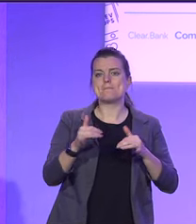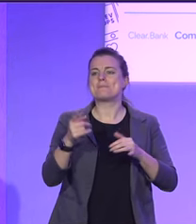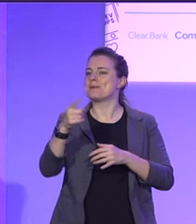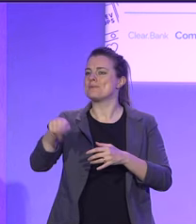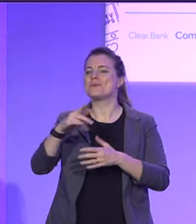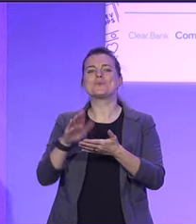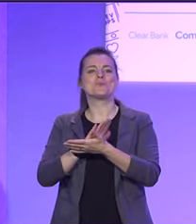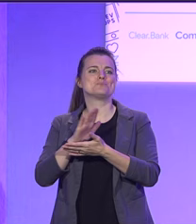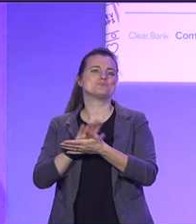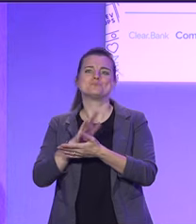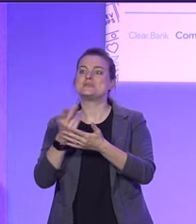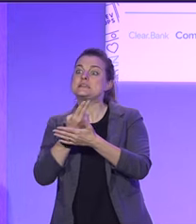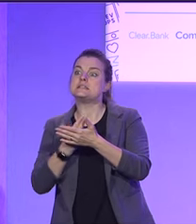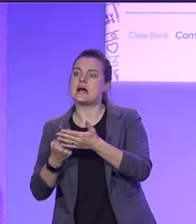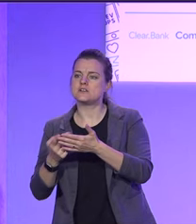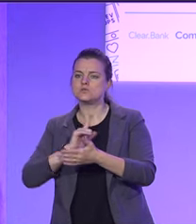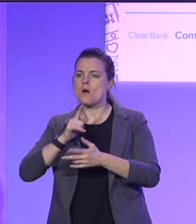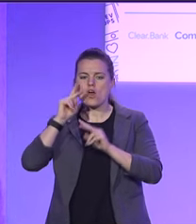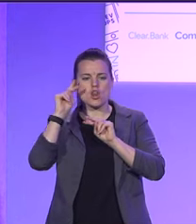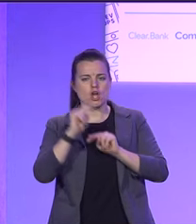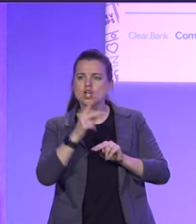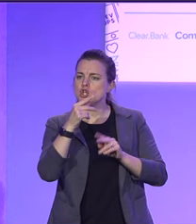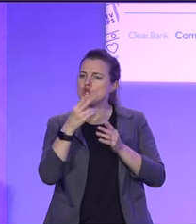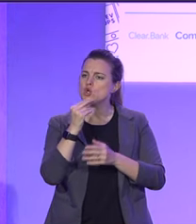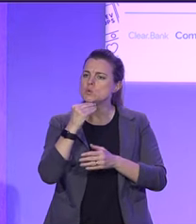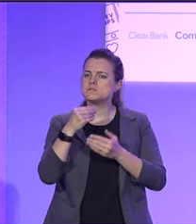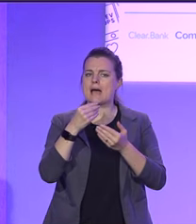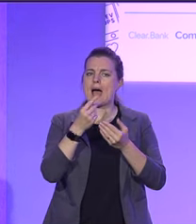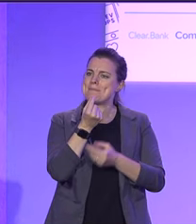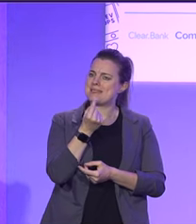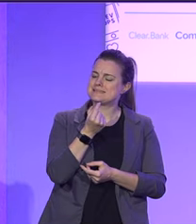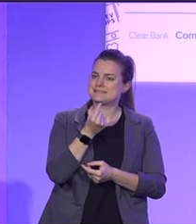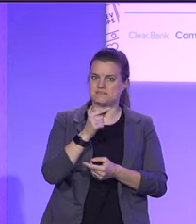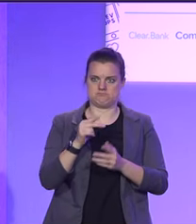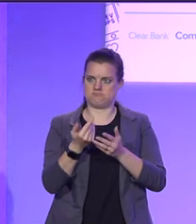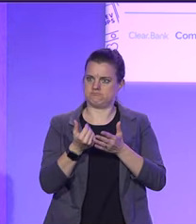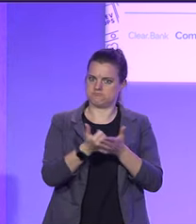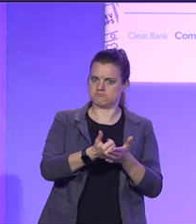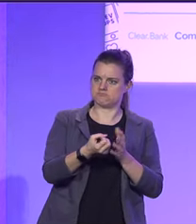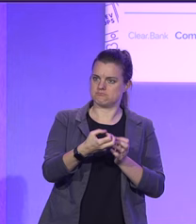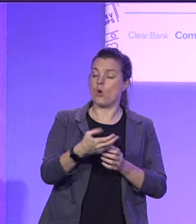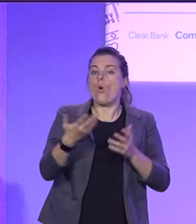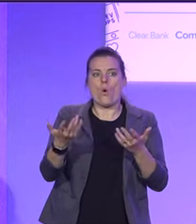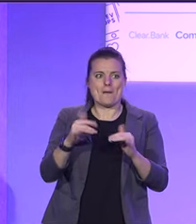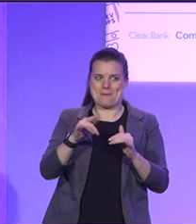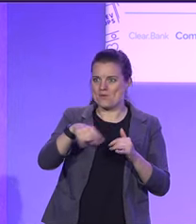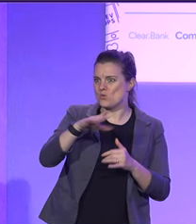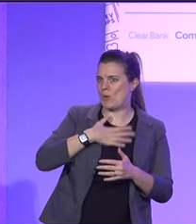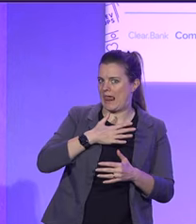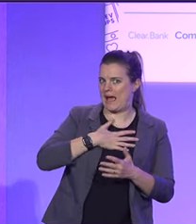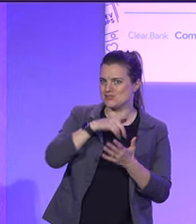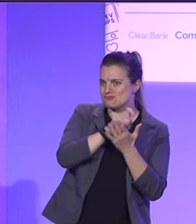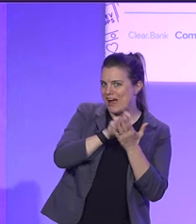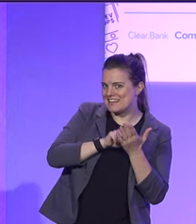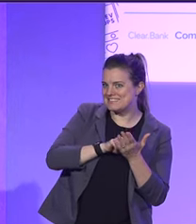enjoy design. So why not look at the usability and help them tweak things that way? If you like to write, documentation is always out of